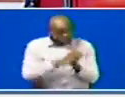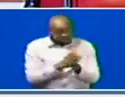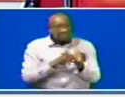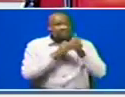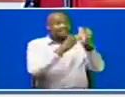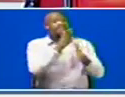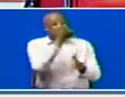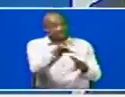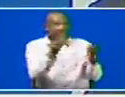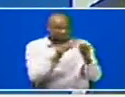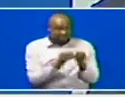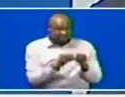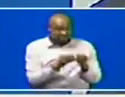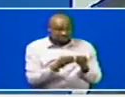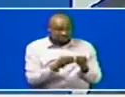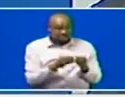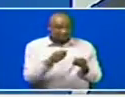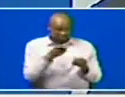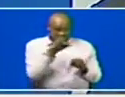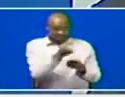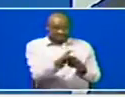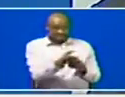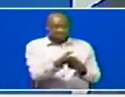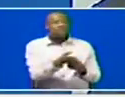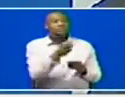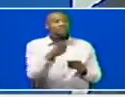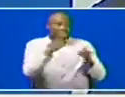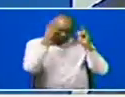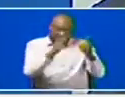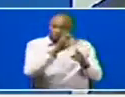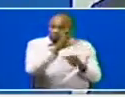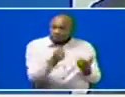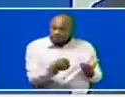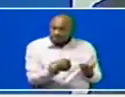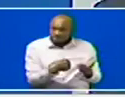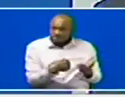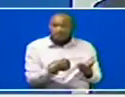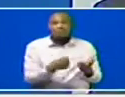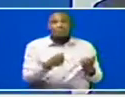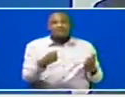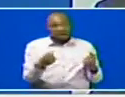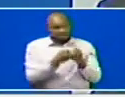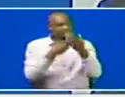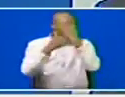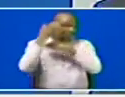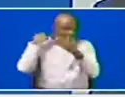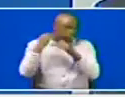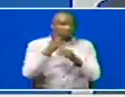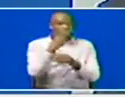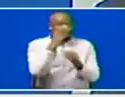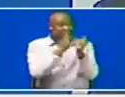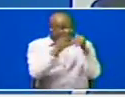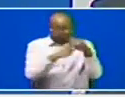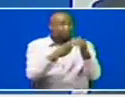were present at that meeting. Mm-hmm. And actually, it echoed decisions made frequently in the past before